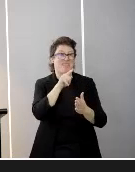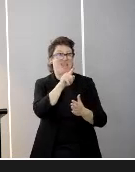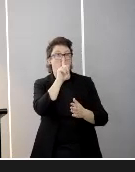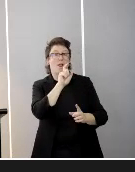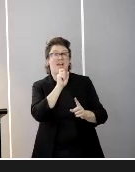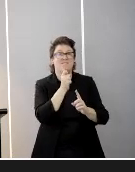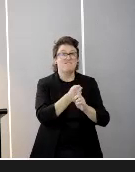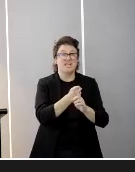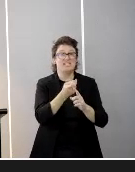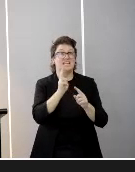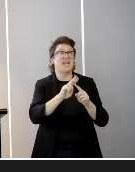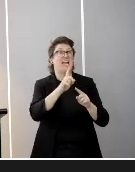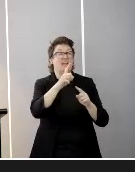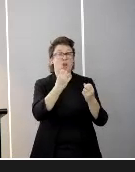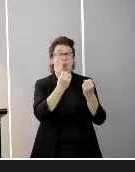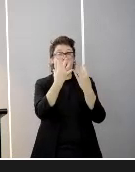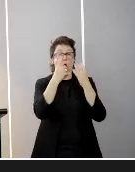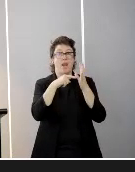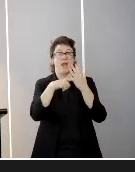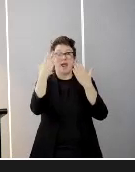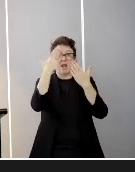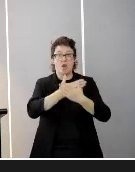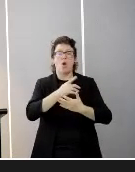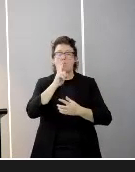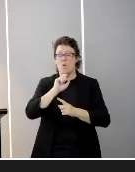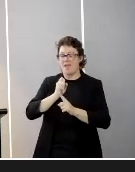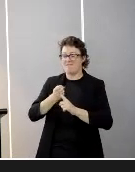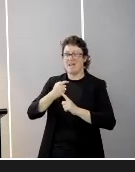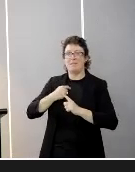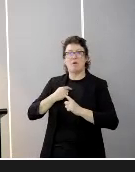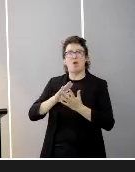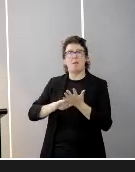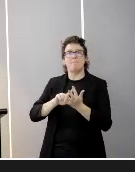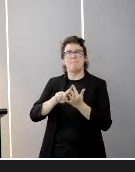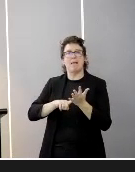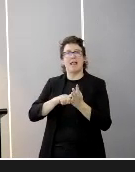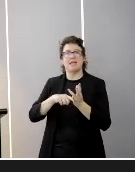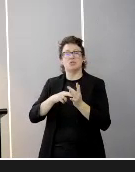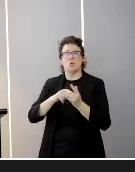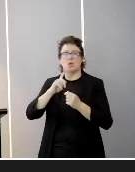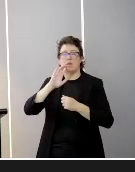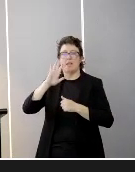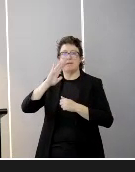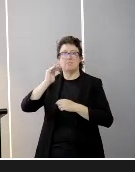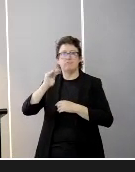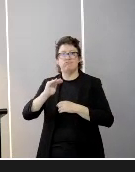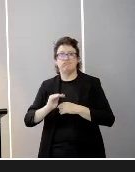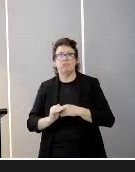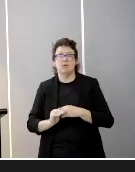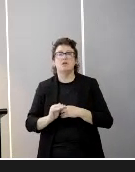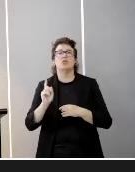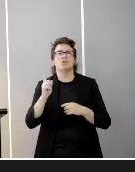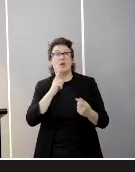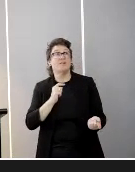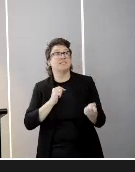kind of lowering melatonin, but we want it to go up. So you can give people melatonin in a tablet to kind of kickstart their